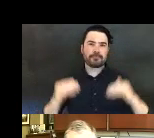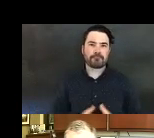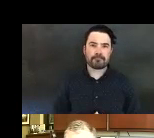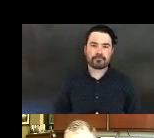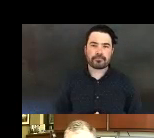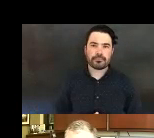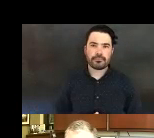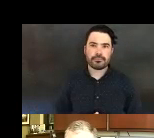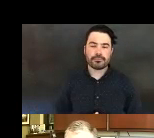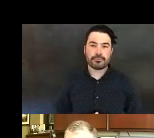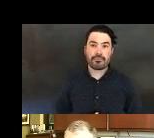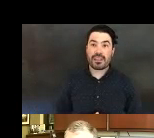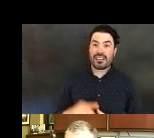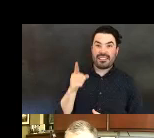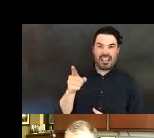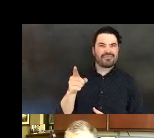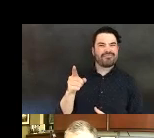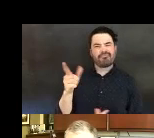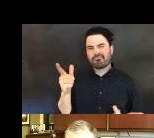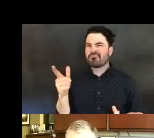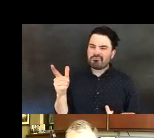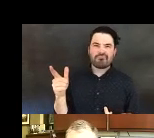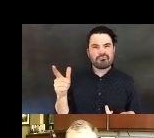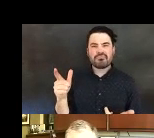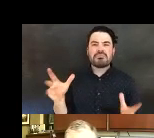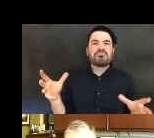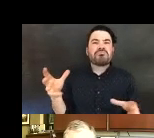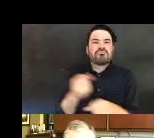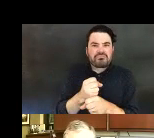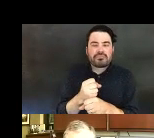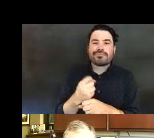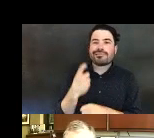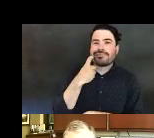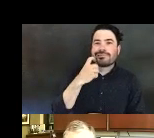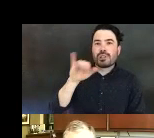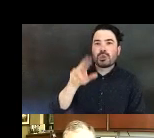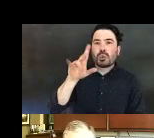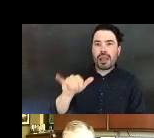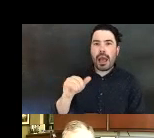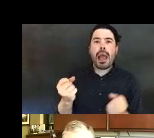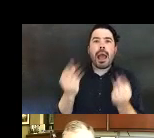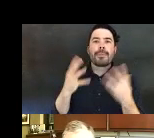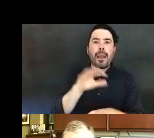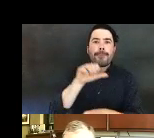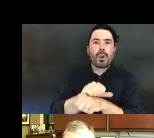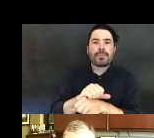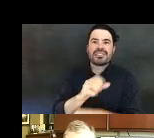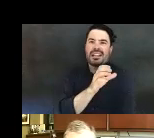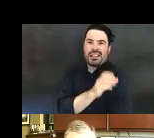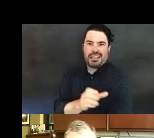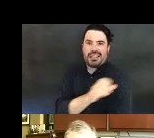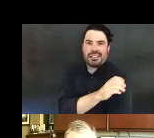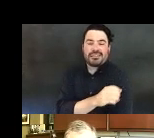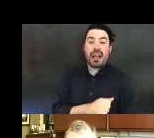This is a quick summary of completed visits in July within ambulatory care. And the graph on the left shows you